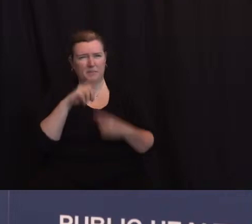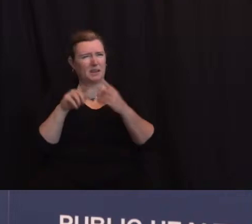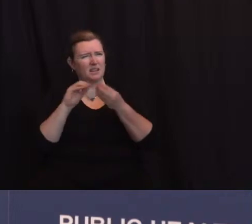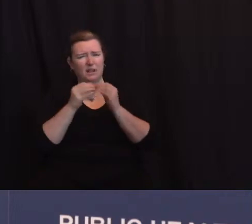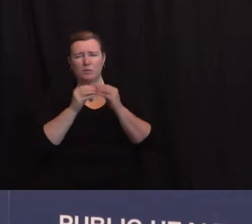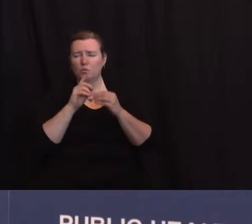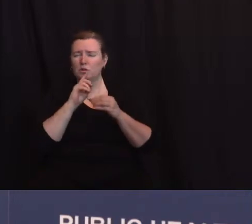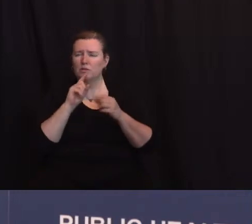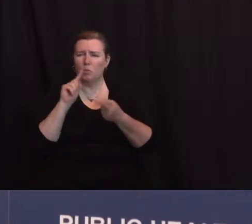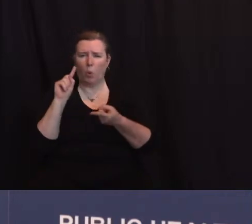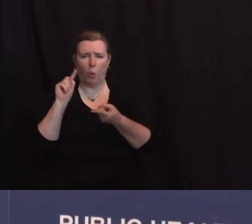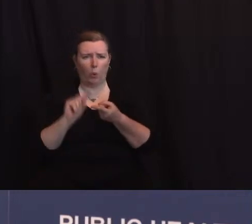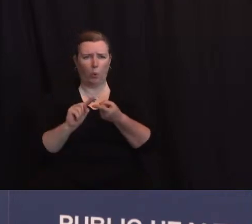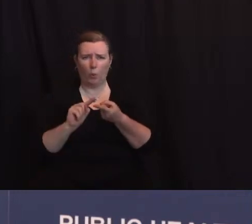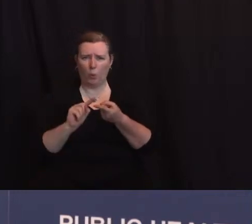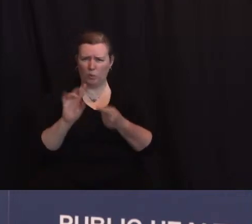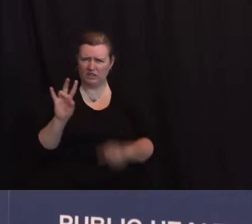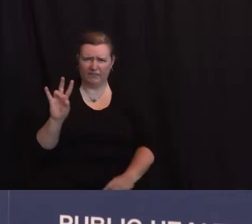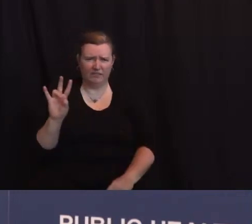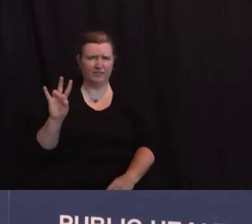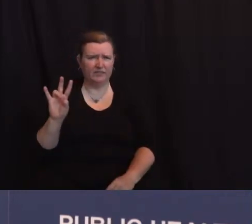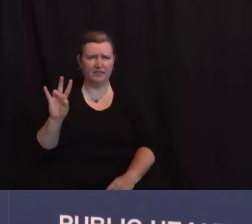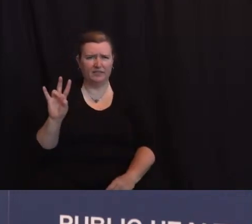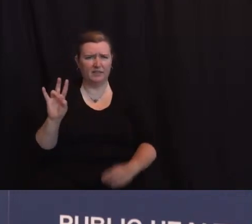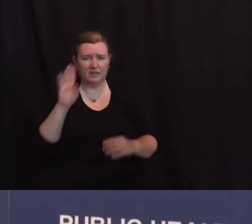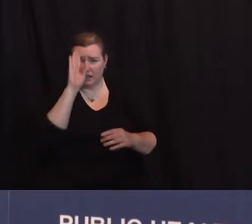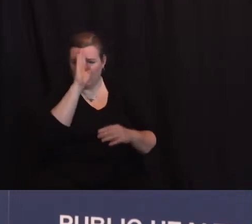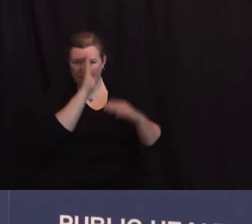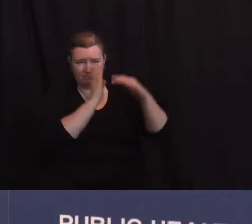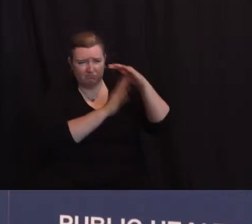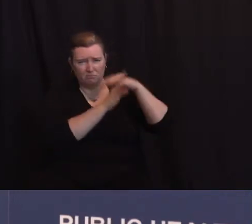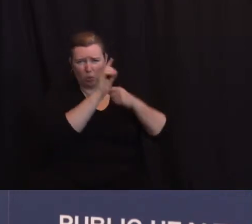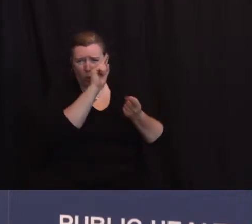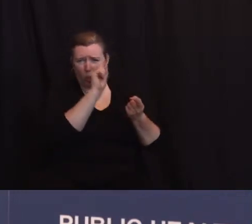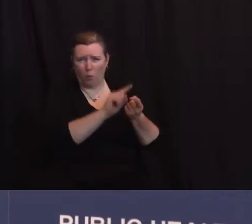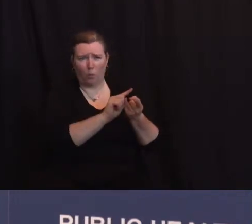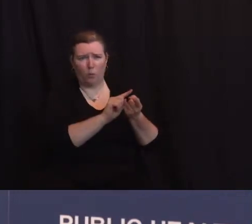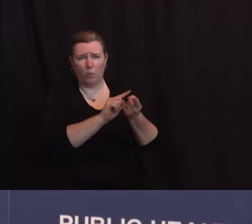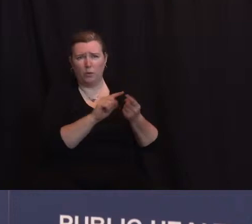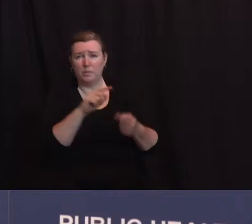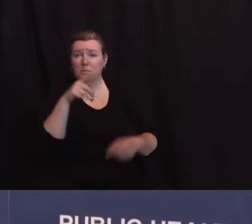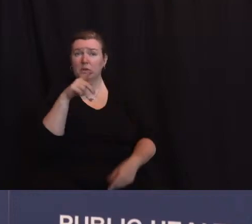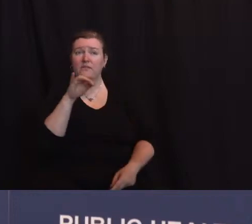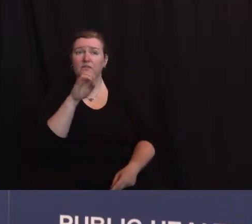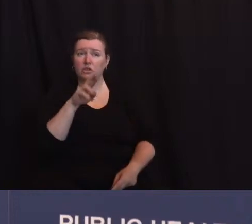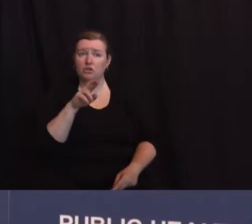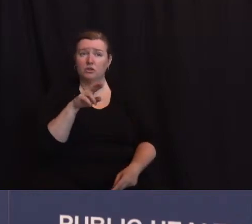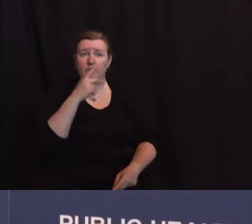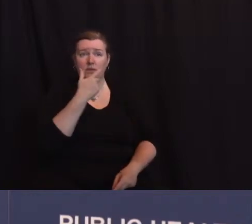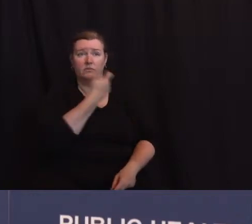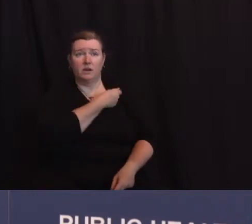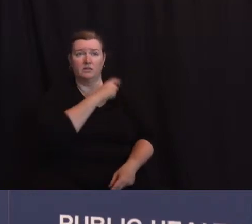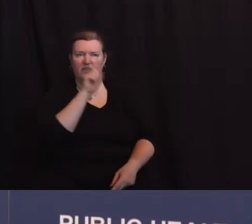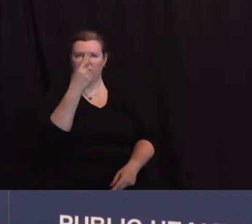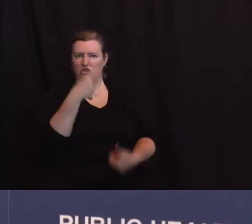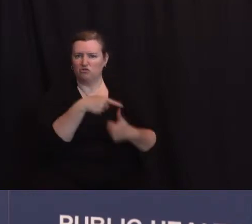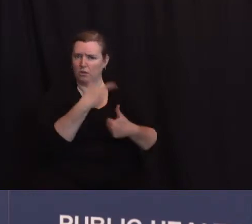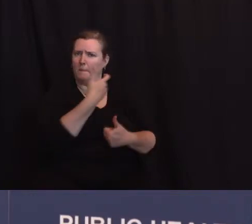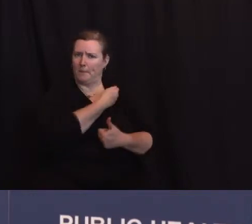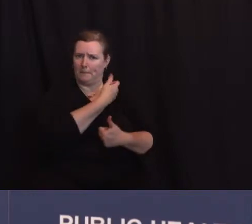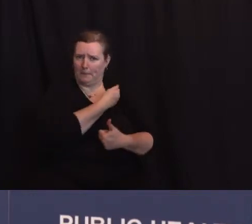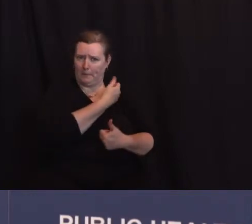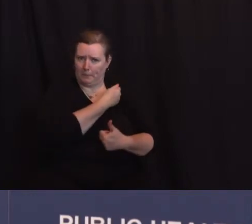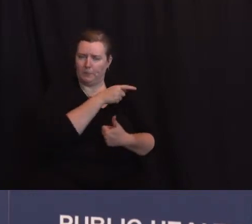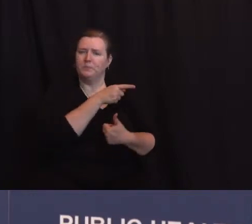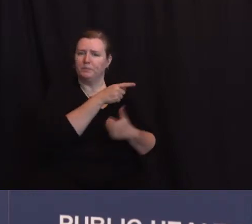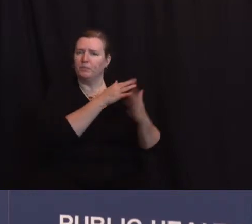confounding factors that go into it, such as, for example, Pfizer was the first vaccine that was out, so the longer time when somebody might have died from it. It